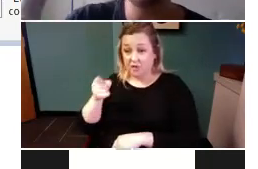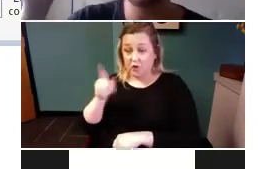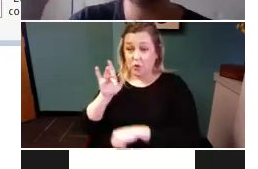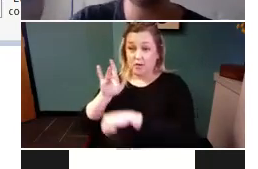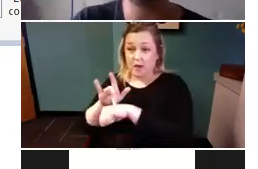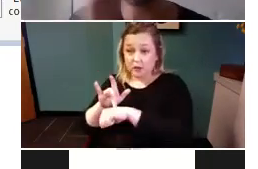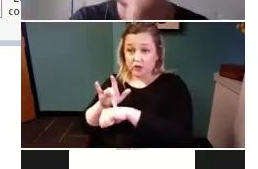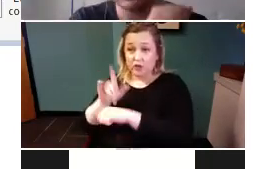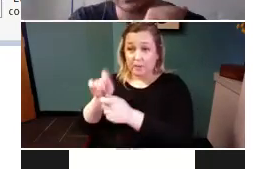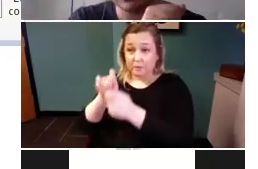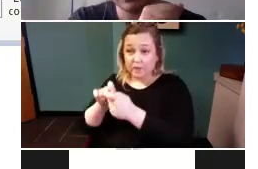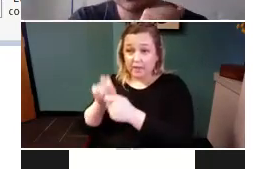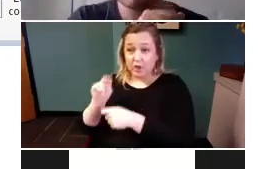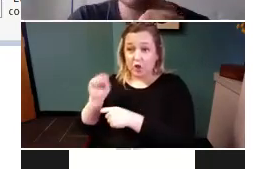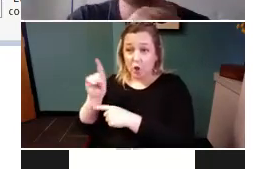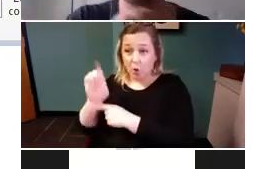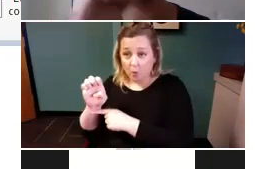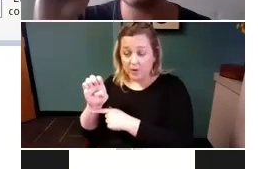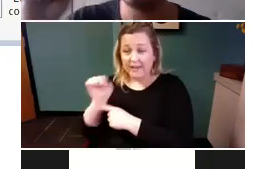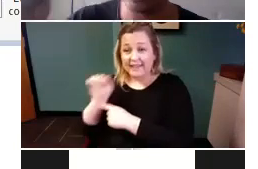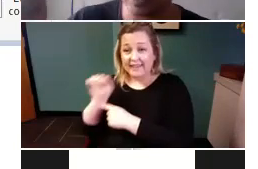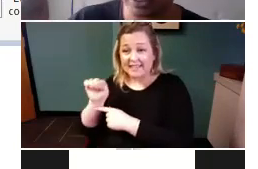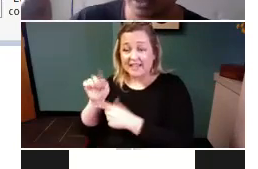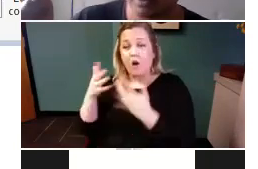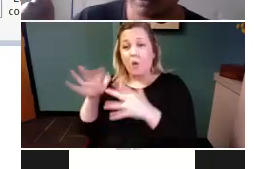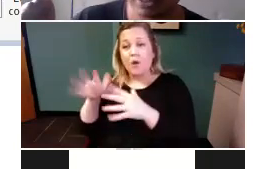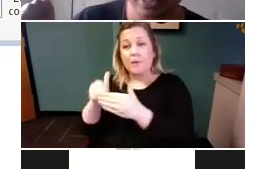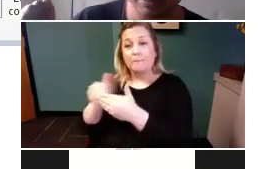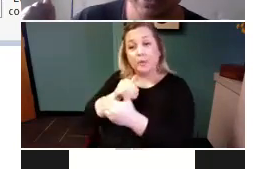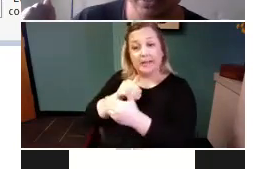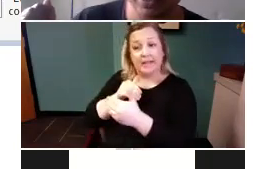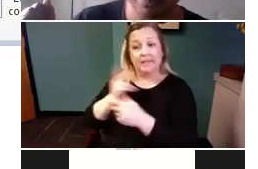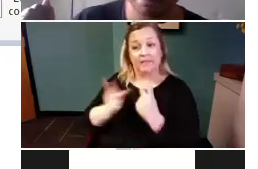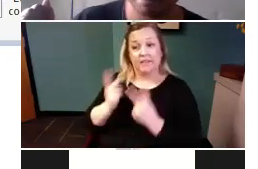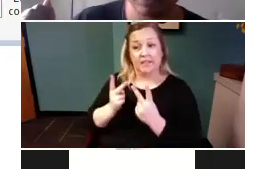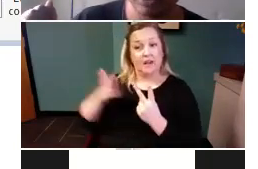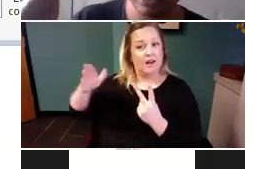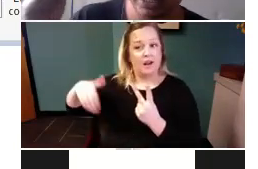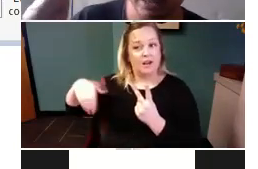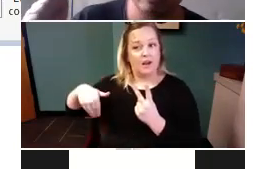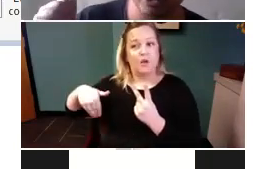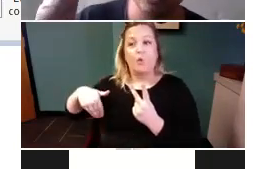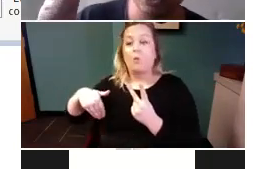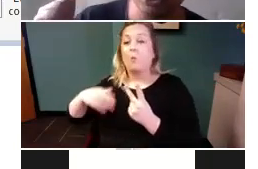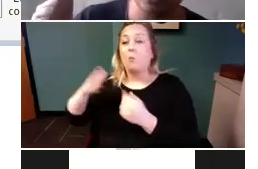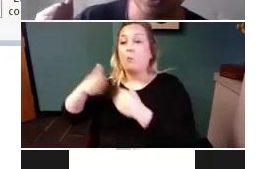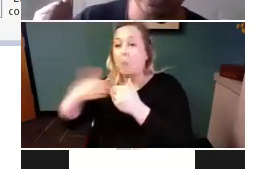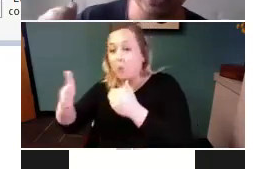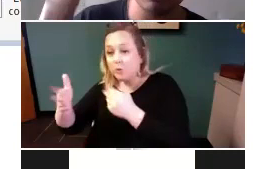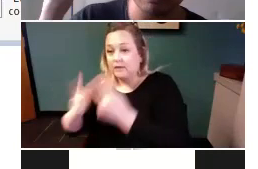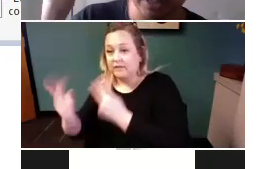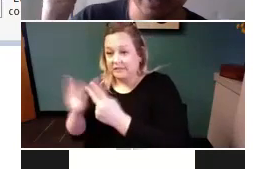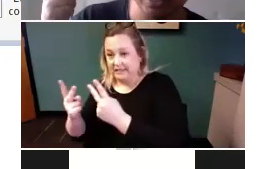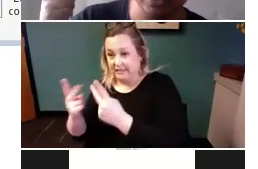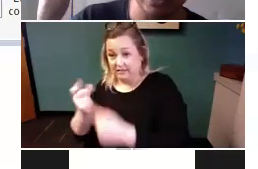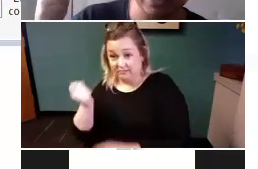has already been pre-visited but not yet post-visited. Does that make sense? When you reach a node that